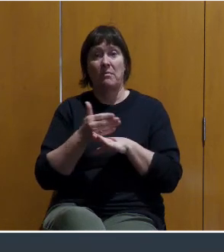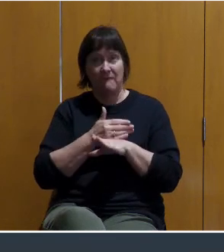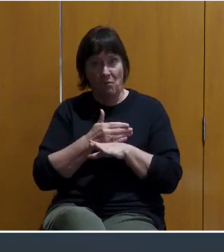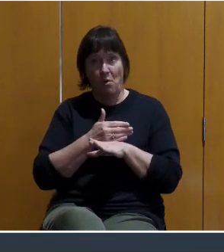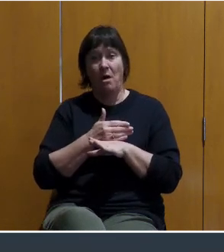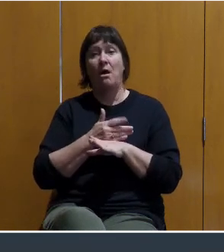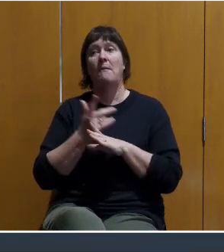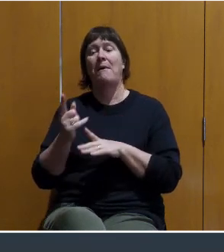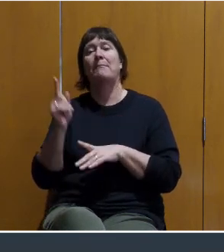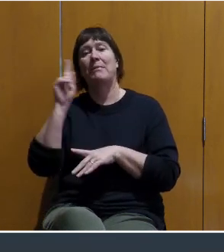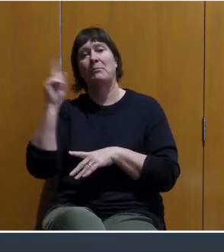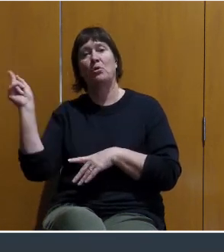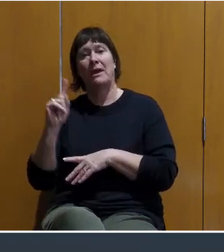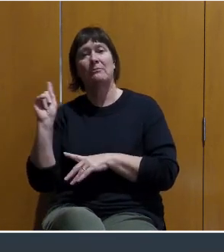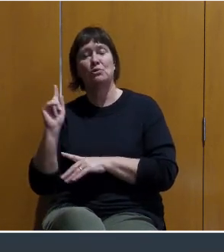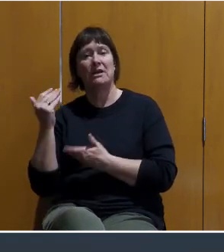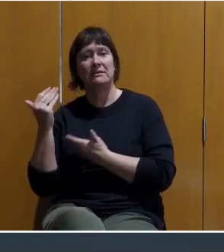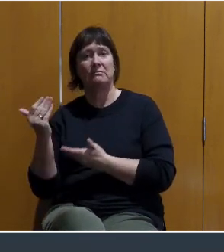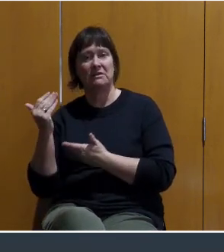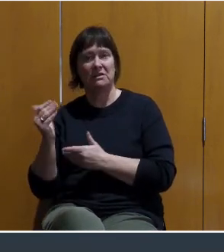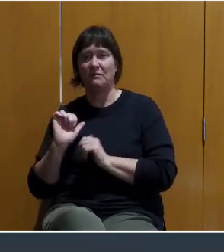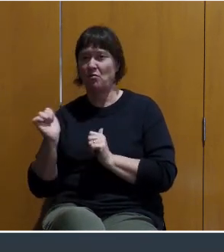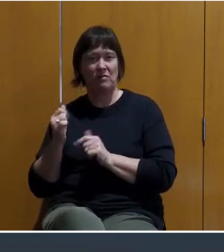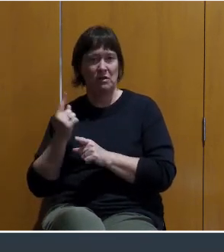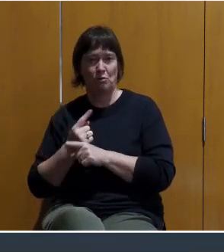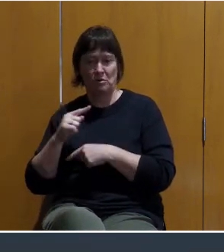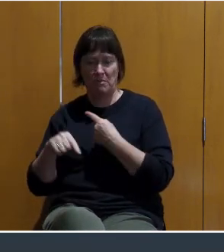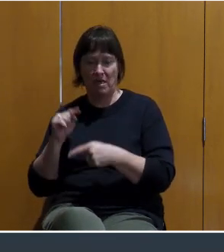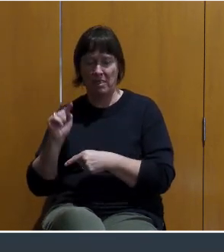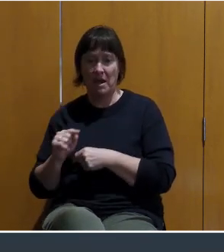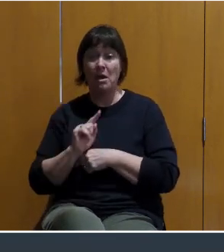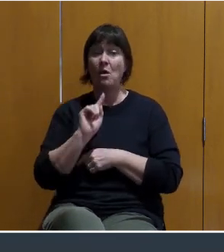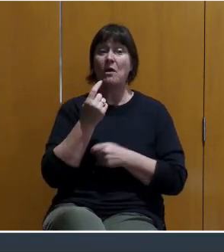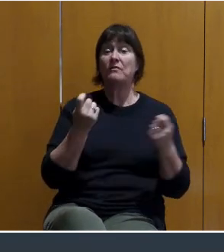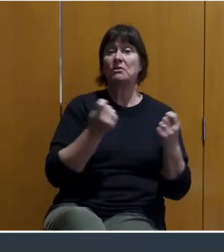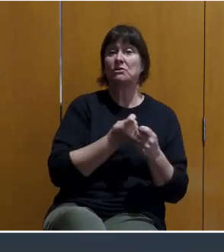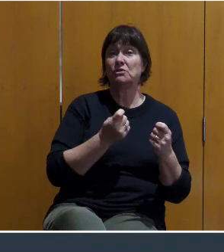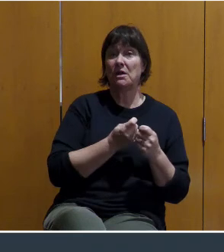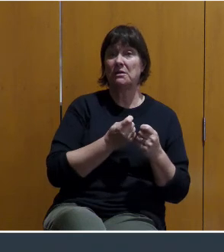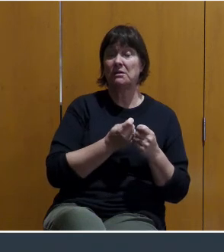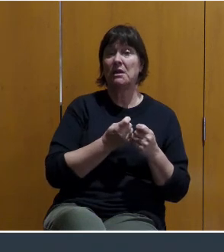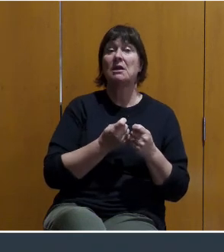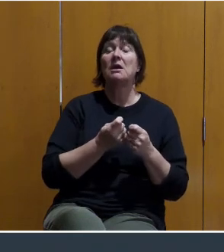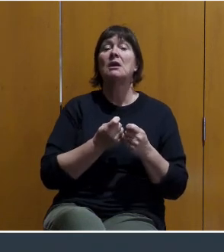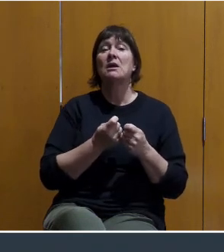changes. So the first change that I would like to make is in relation to the estuary